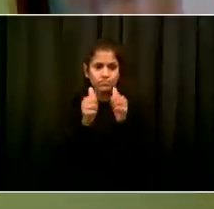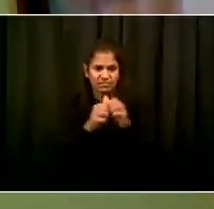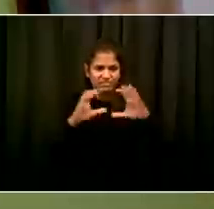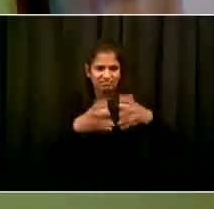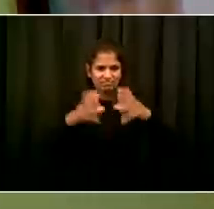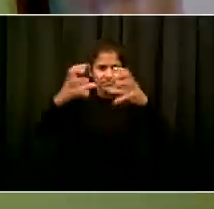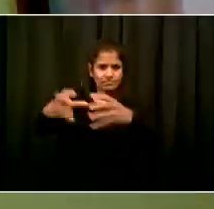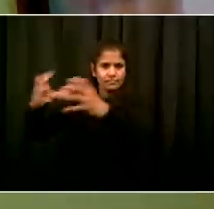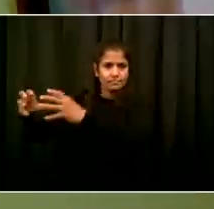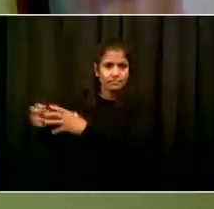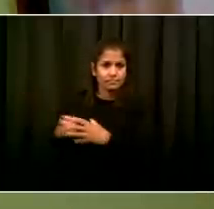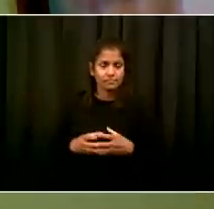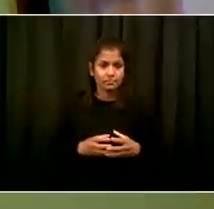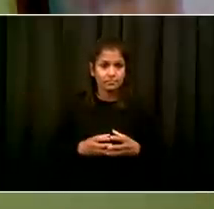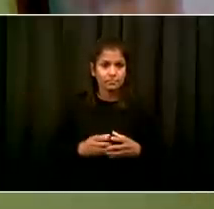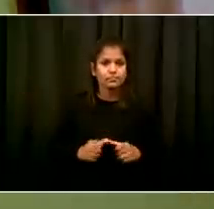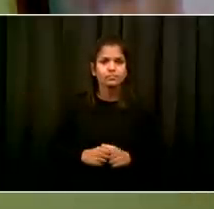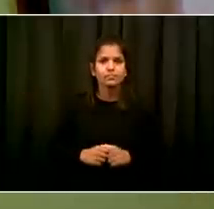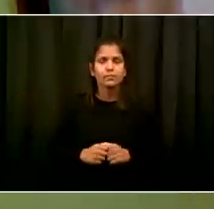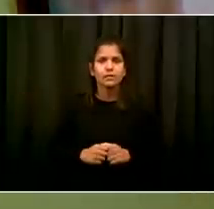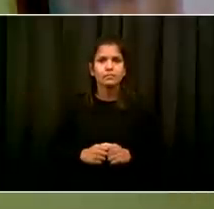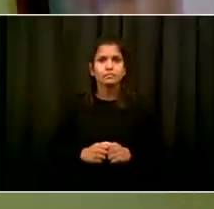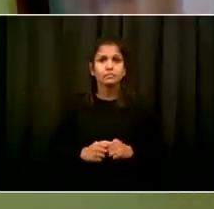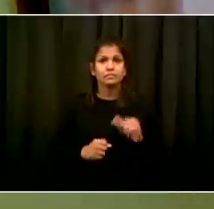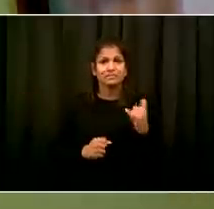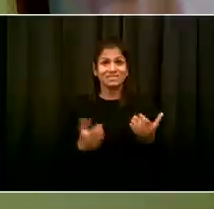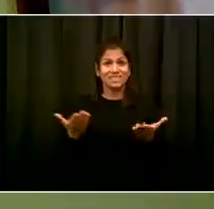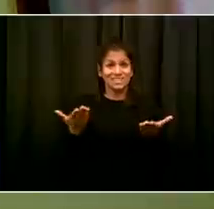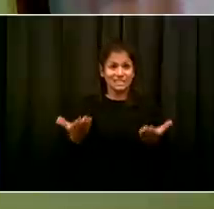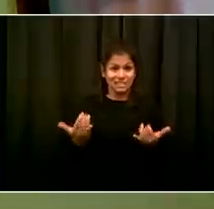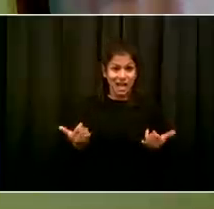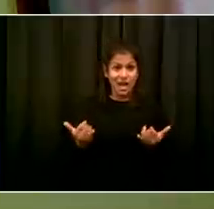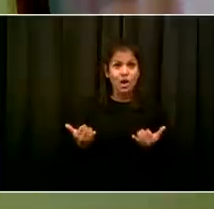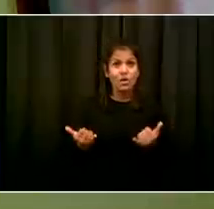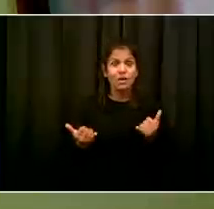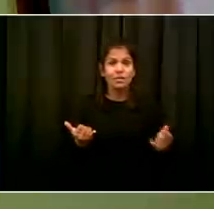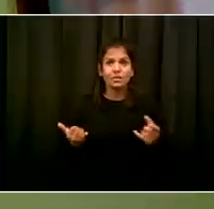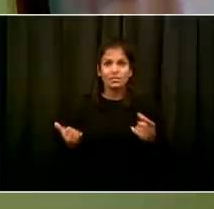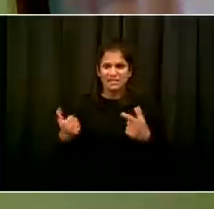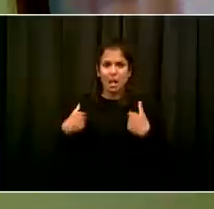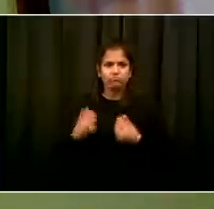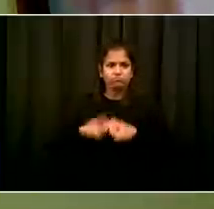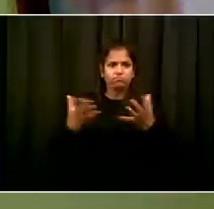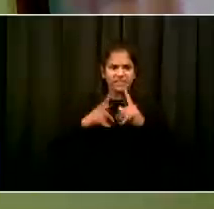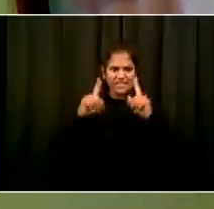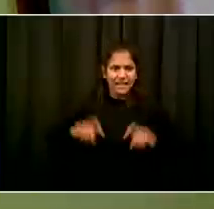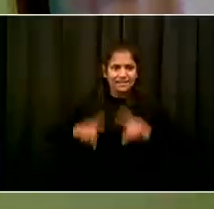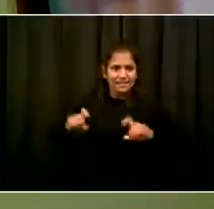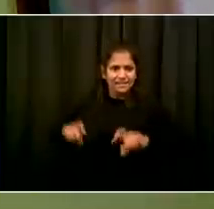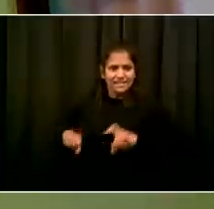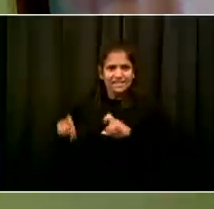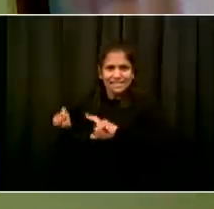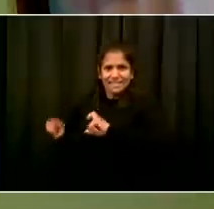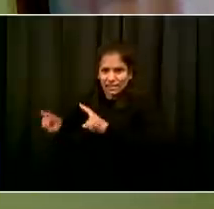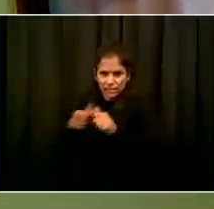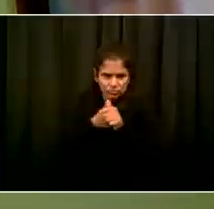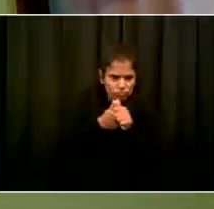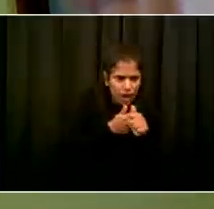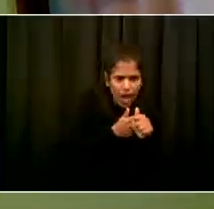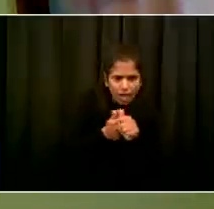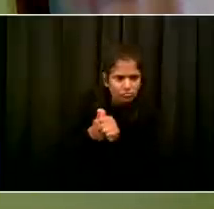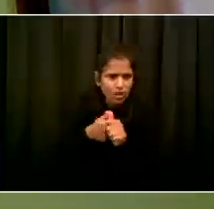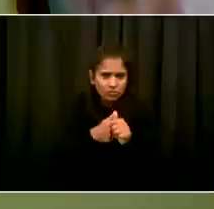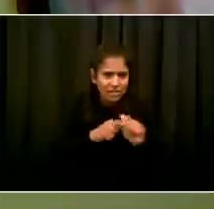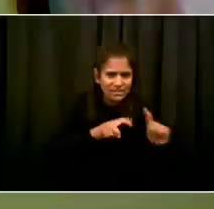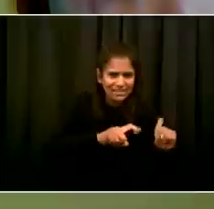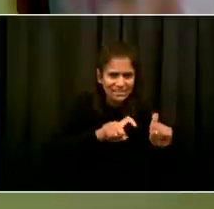spread. And they have to be applied in an area broader than we might like, just simply because of the complexity